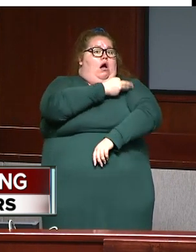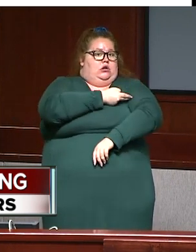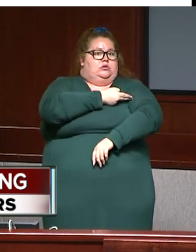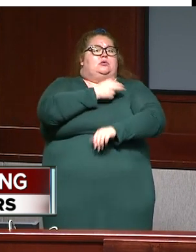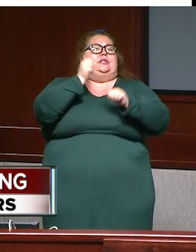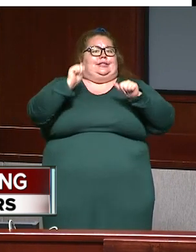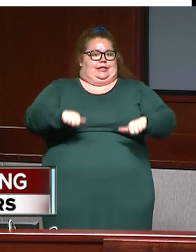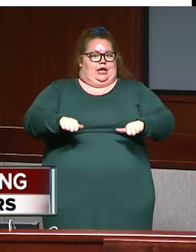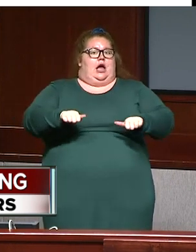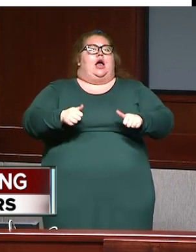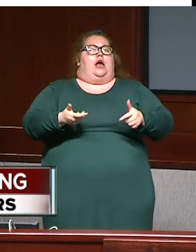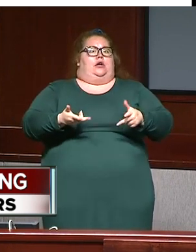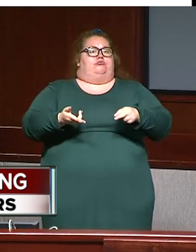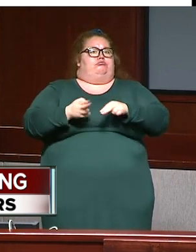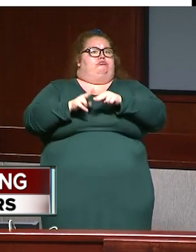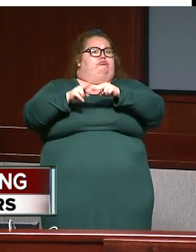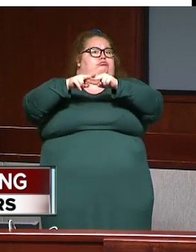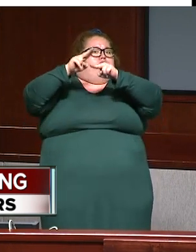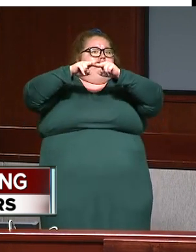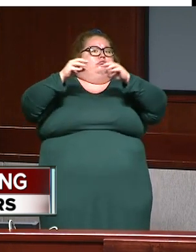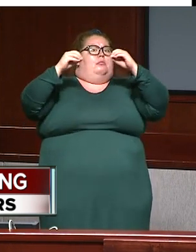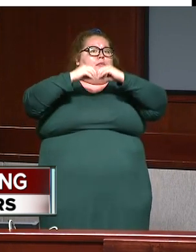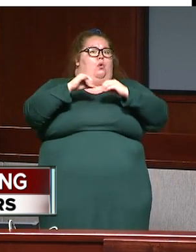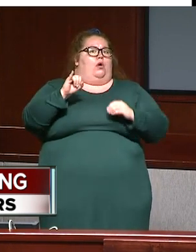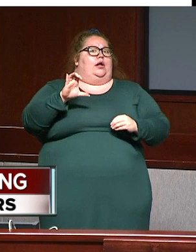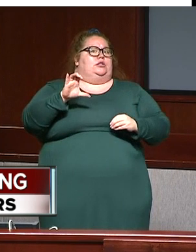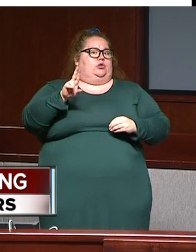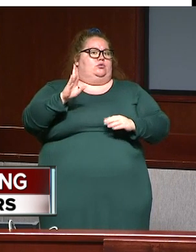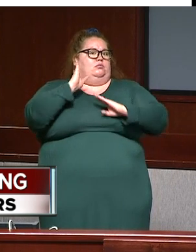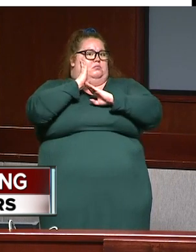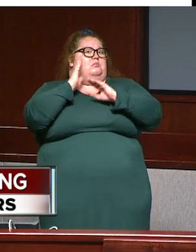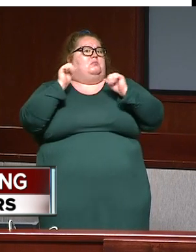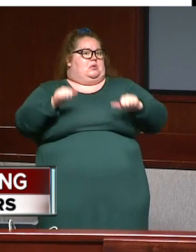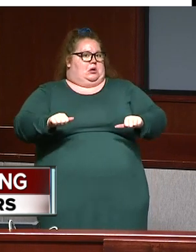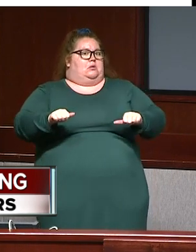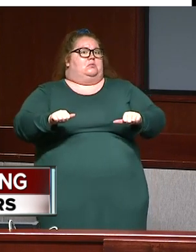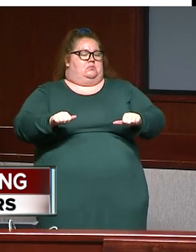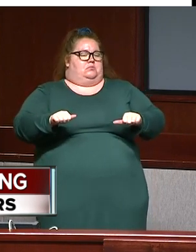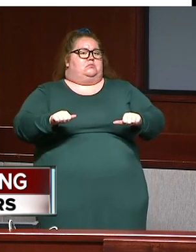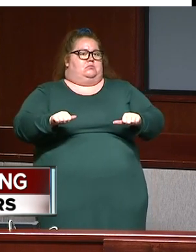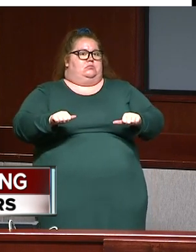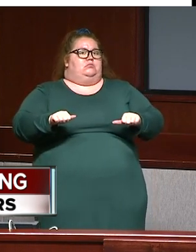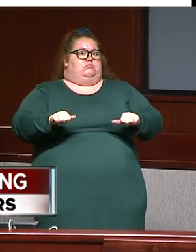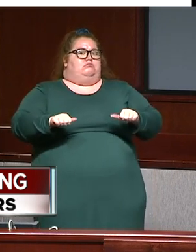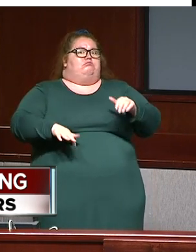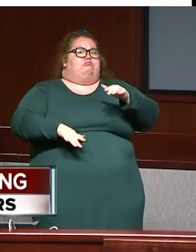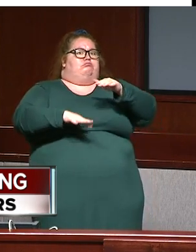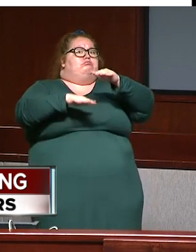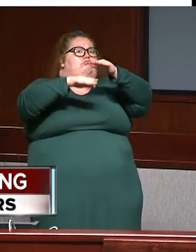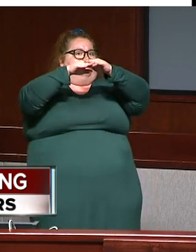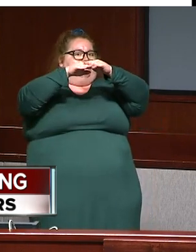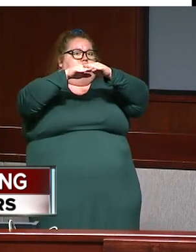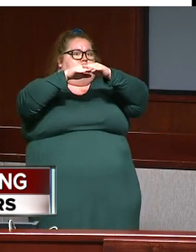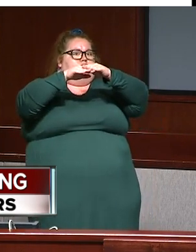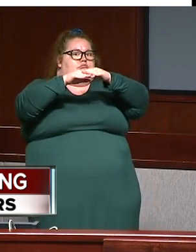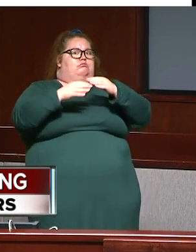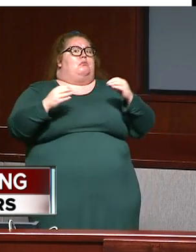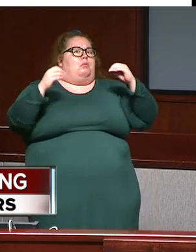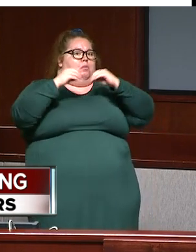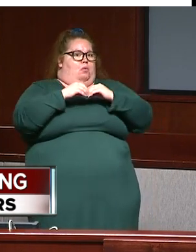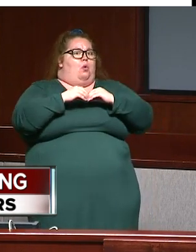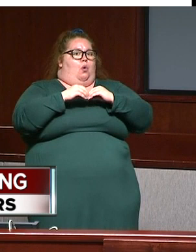additional surge capacity in our ICU beds. That capacity allows us to move those beds